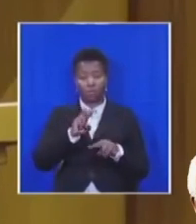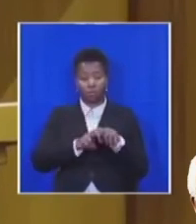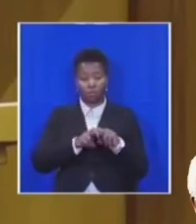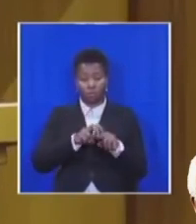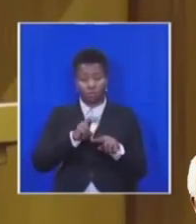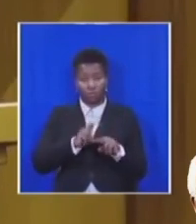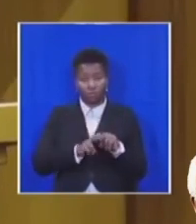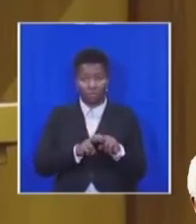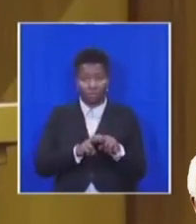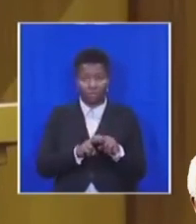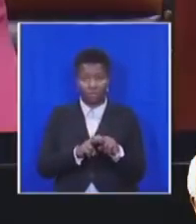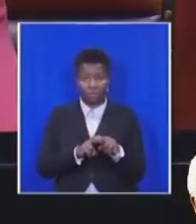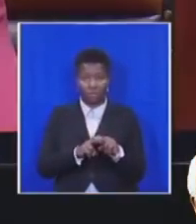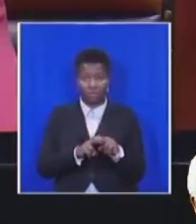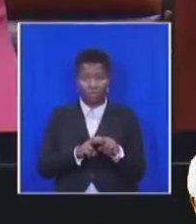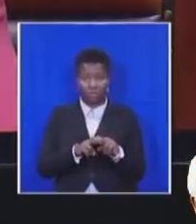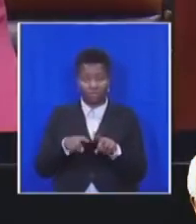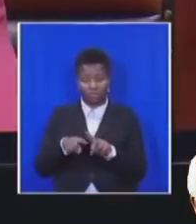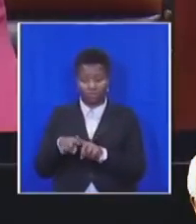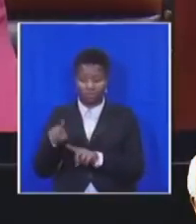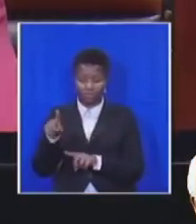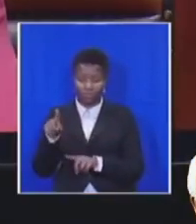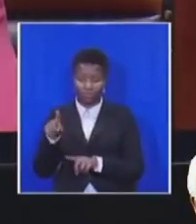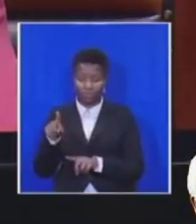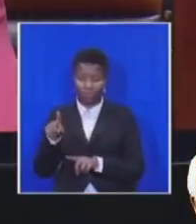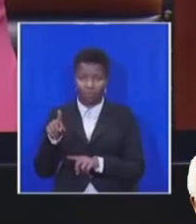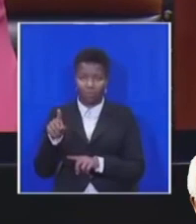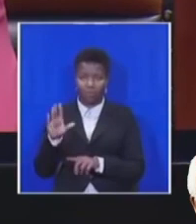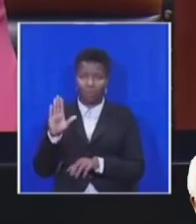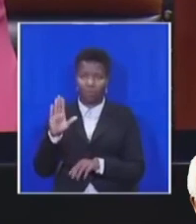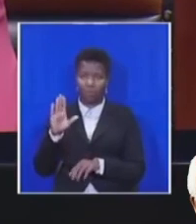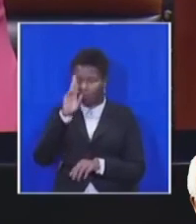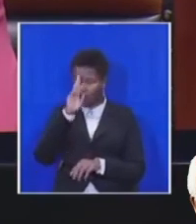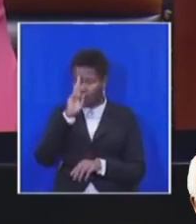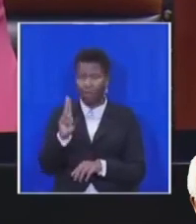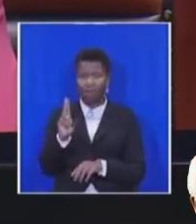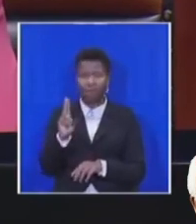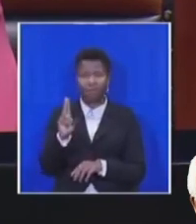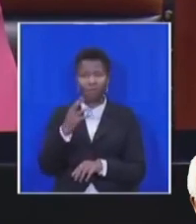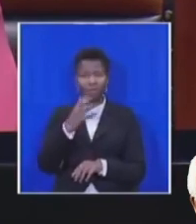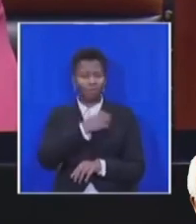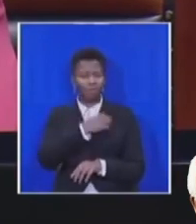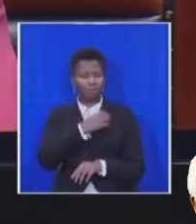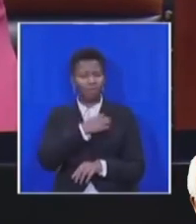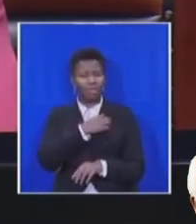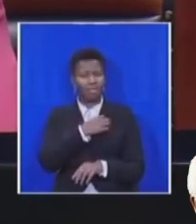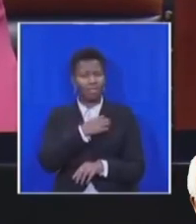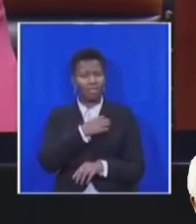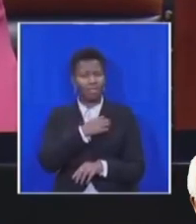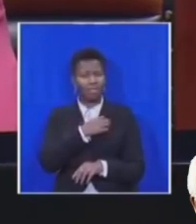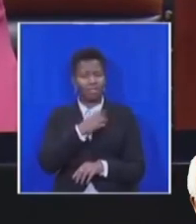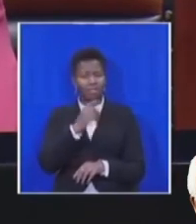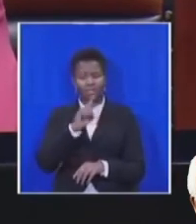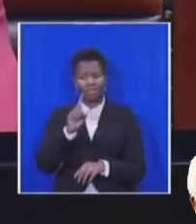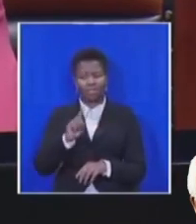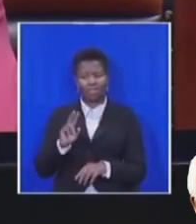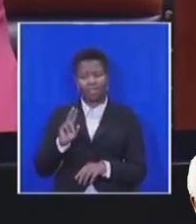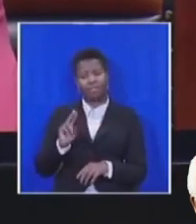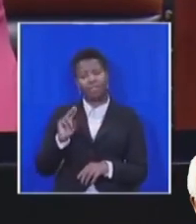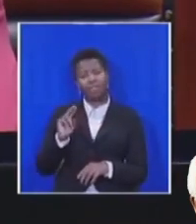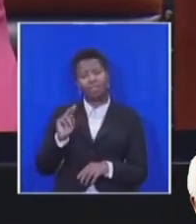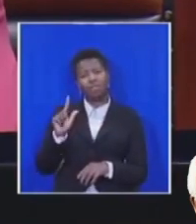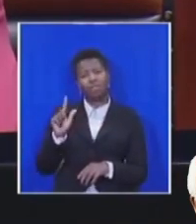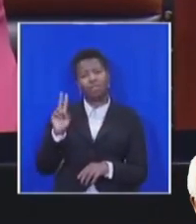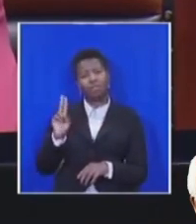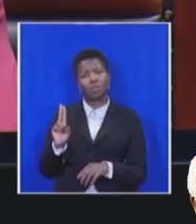Mokwele. Please take your seat. Honorable Minister order, honorable members,